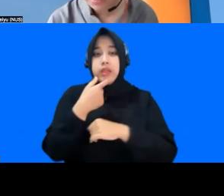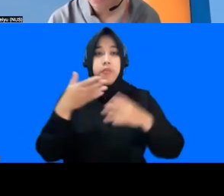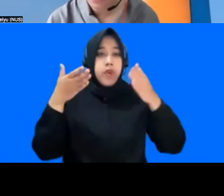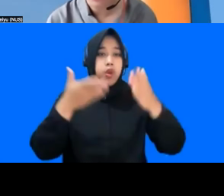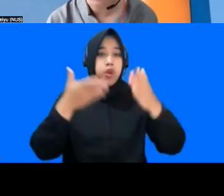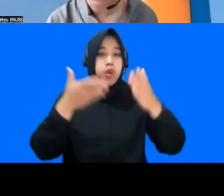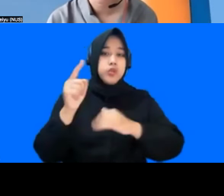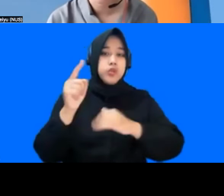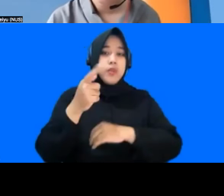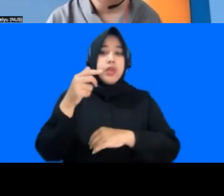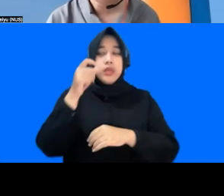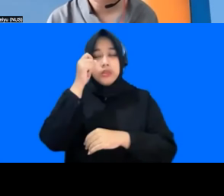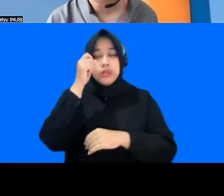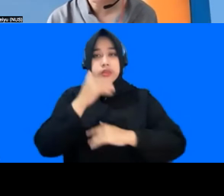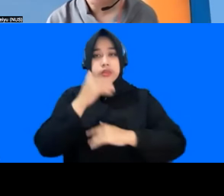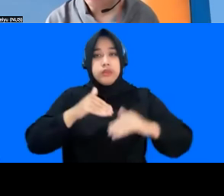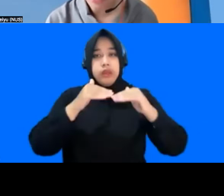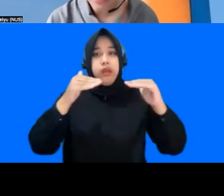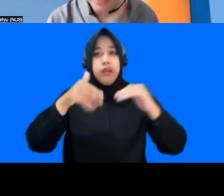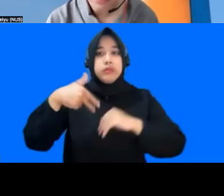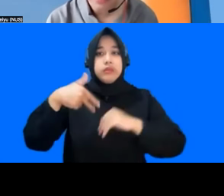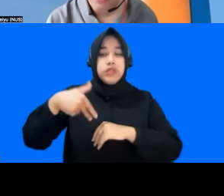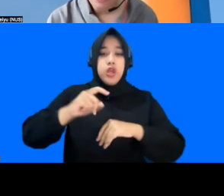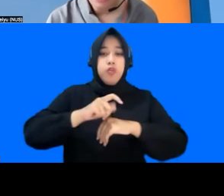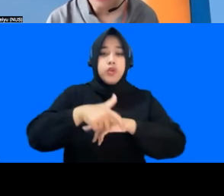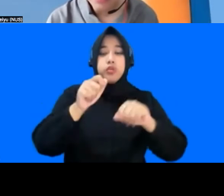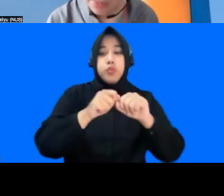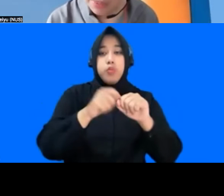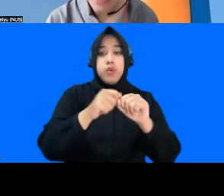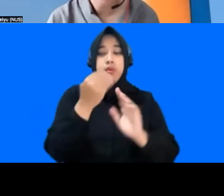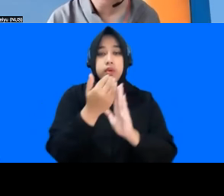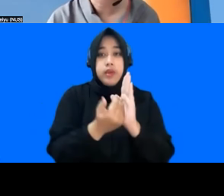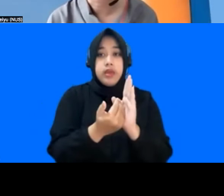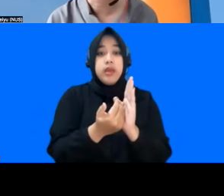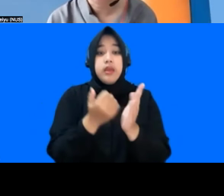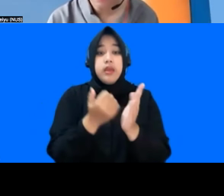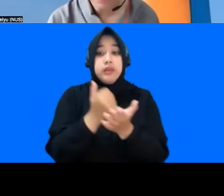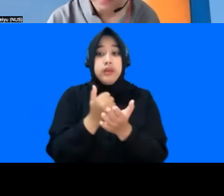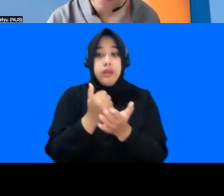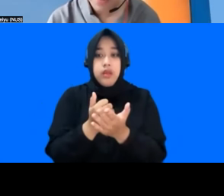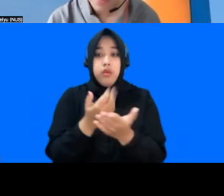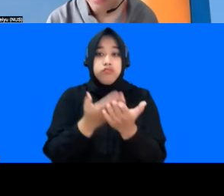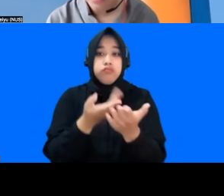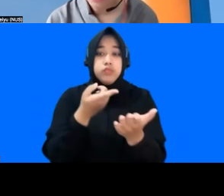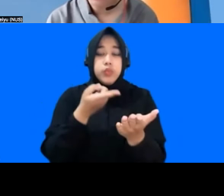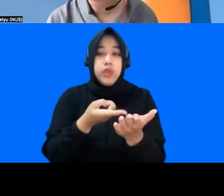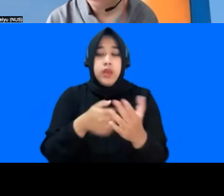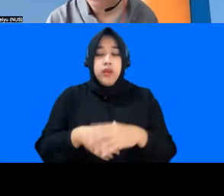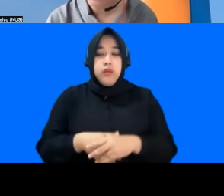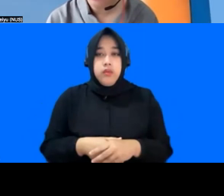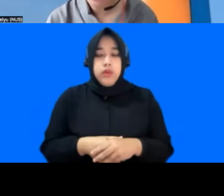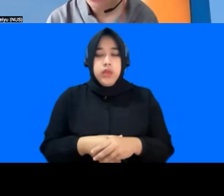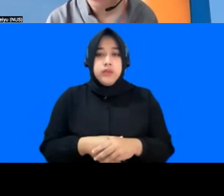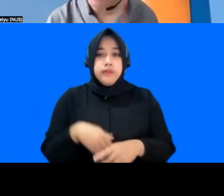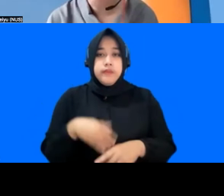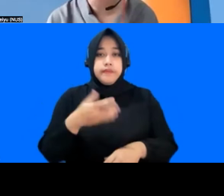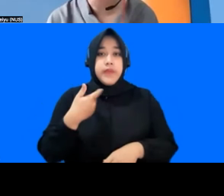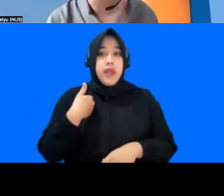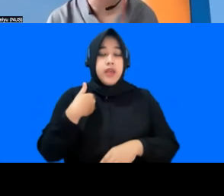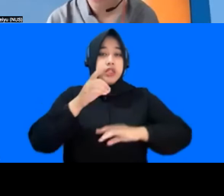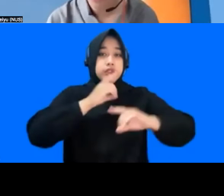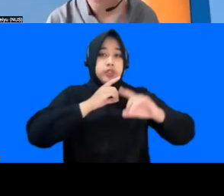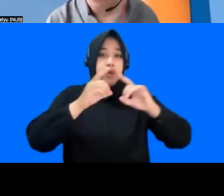making processes. So in their practices, separate dialogues for women and men according to age and